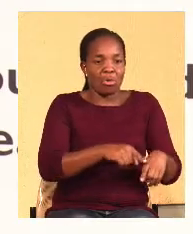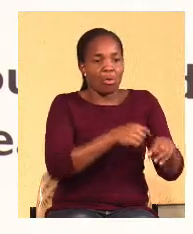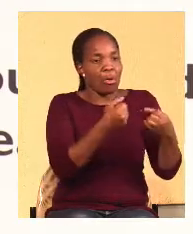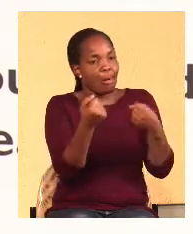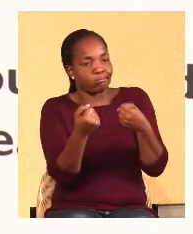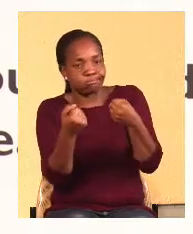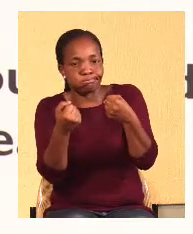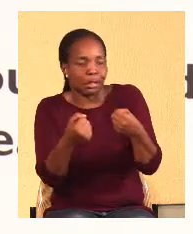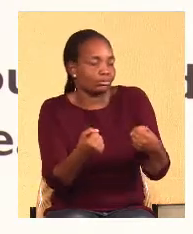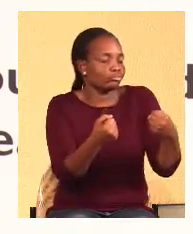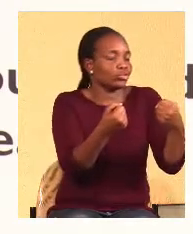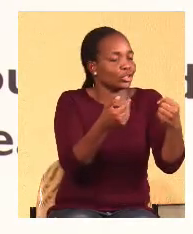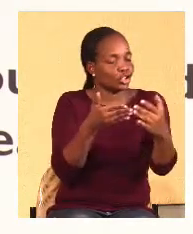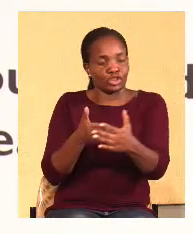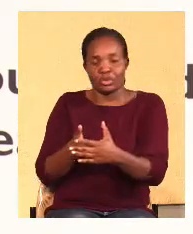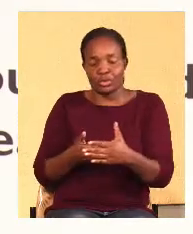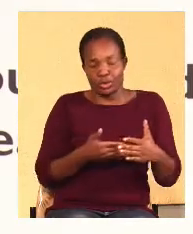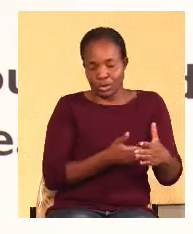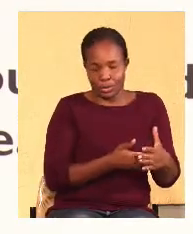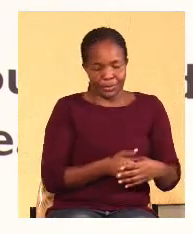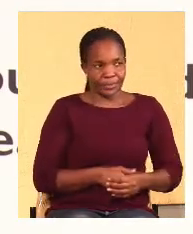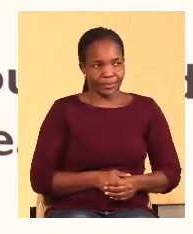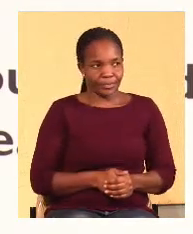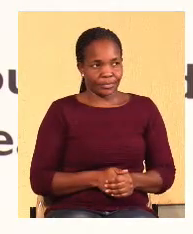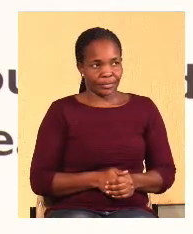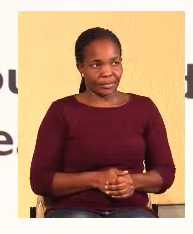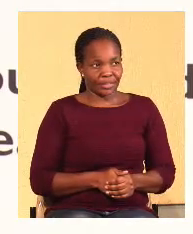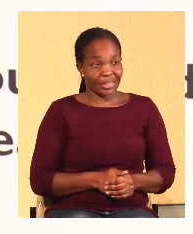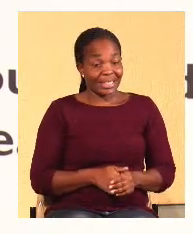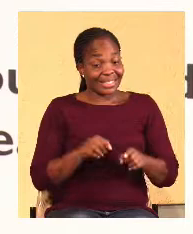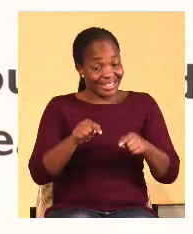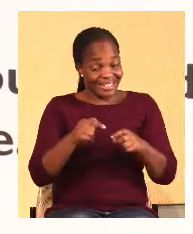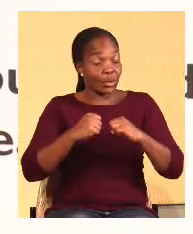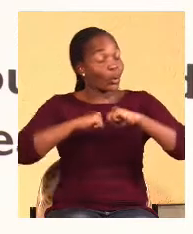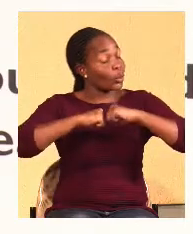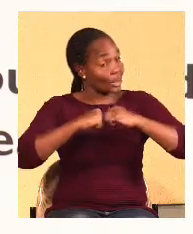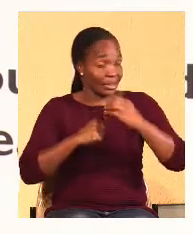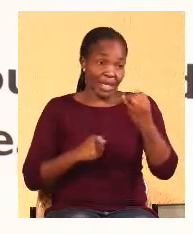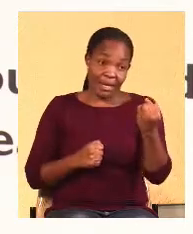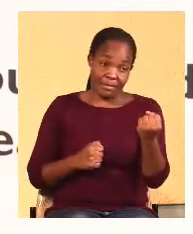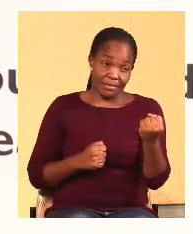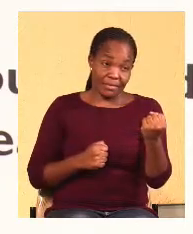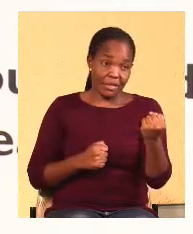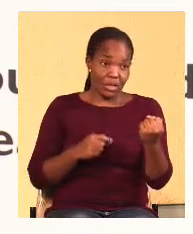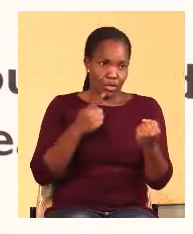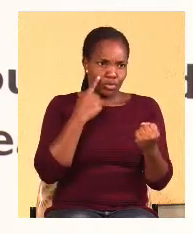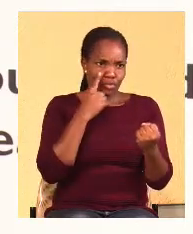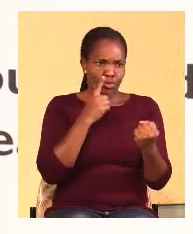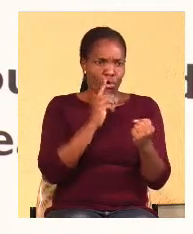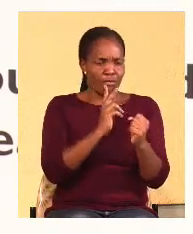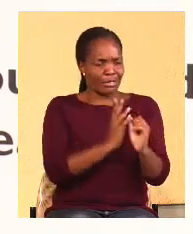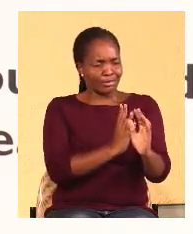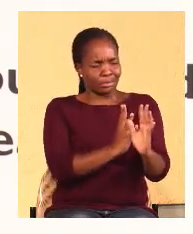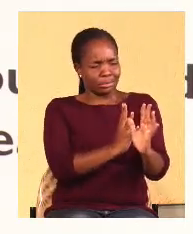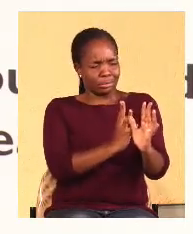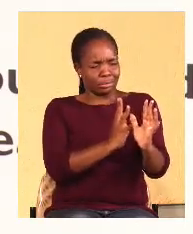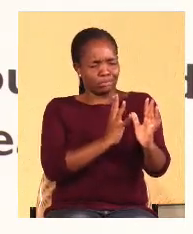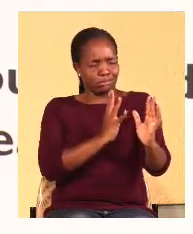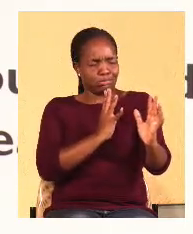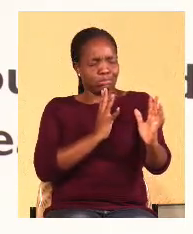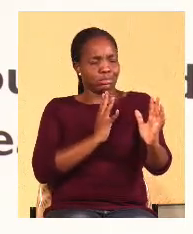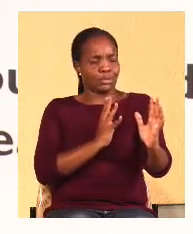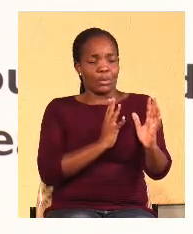that congregate at any given time. We've had some challenges in this area. I mean, we've seen queues where people don't have social distancing and so forth.